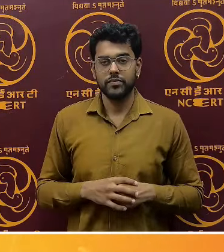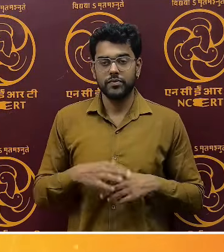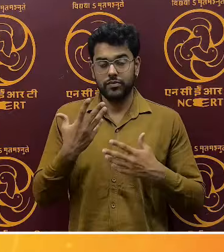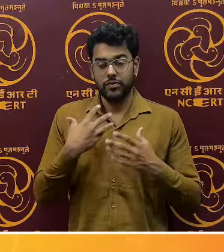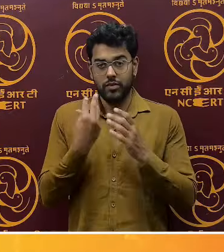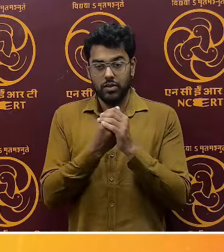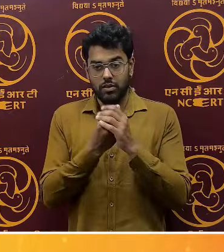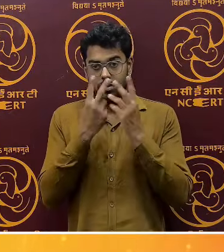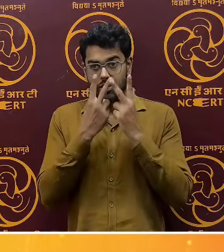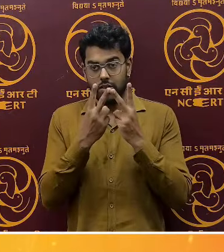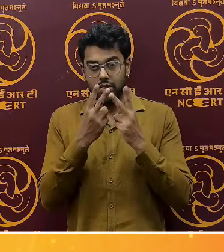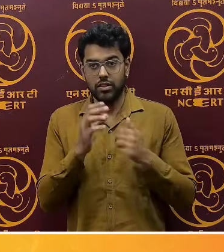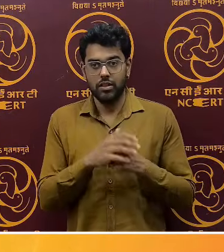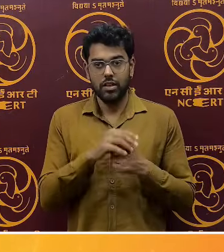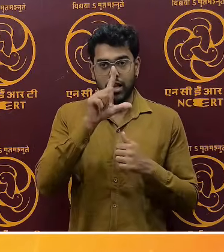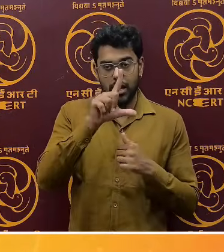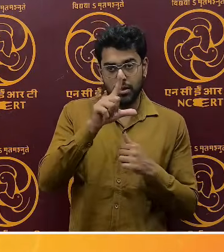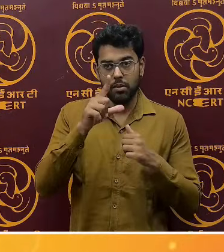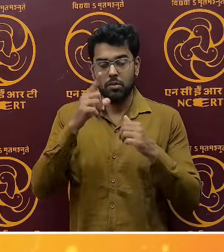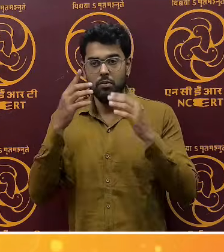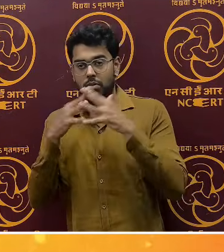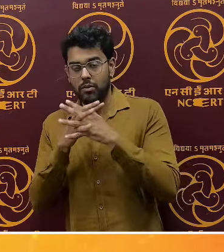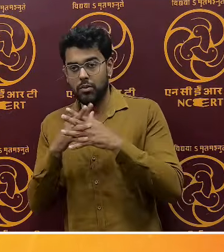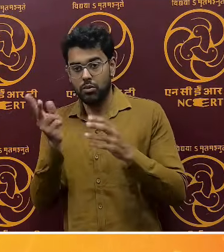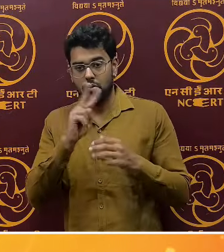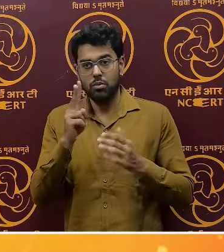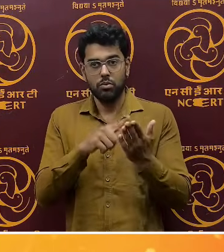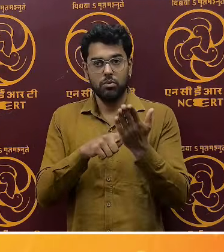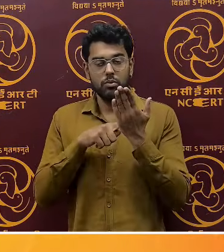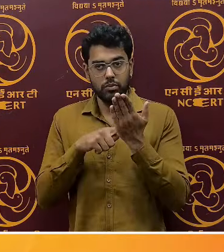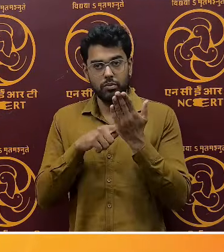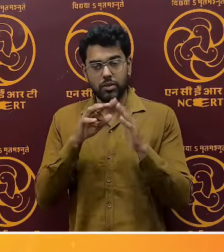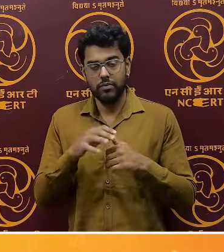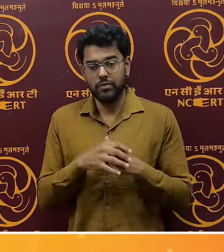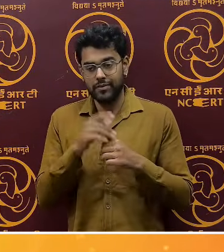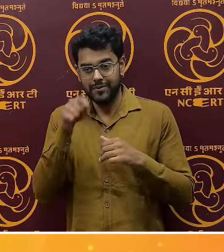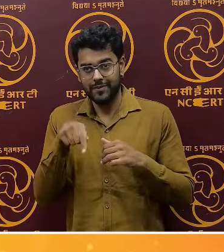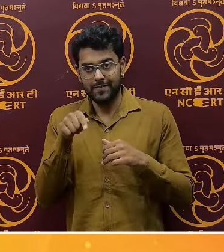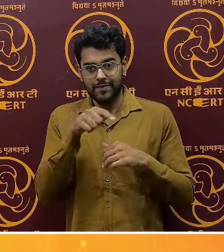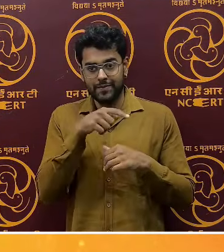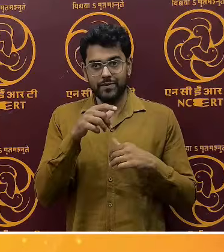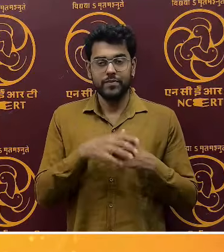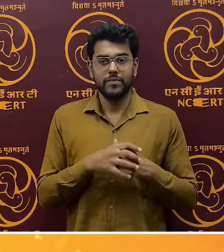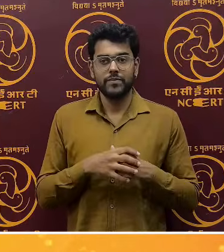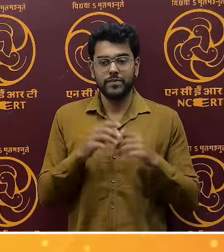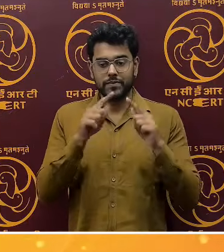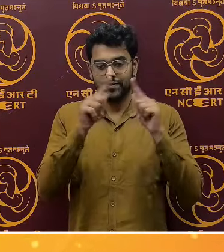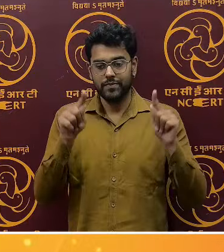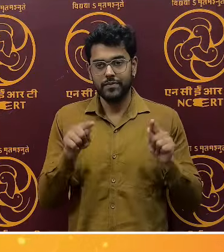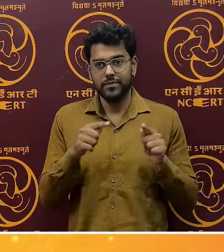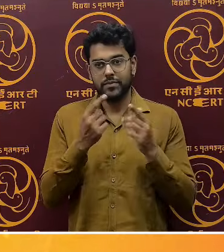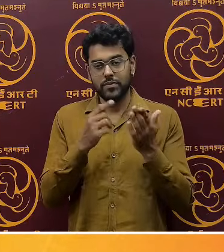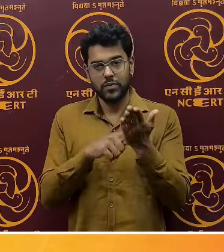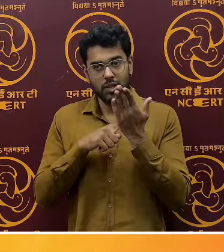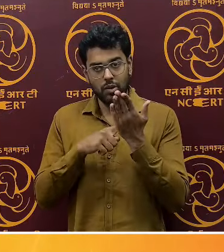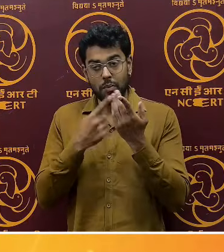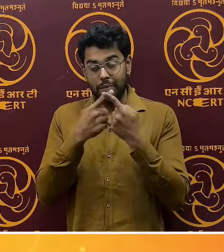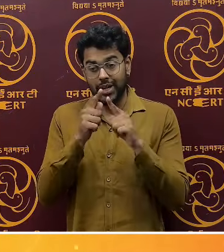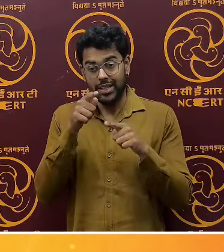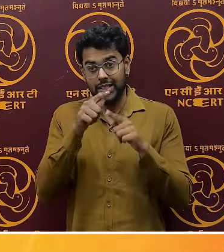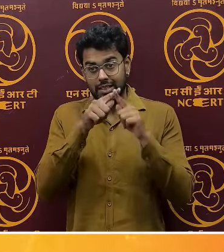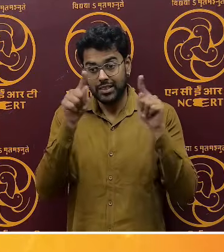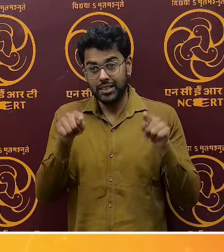two factors, it is length and breadth, which actually represent the sides of the rectangle, but at the same time these